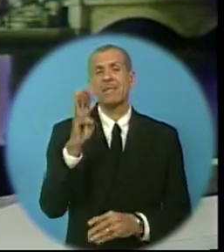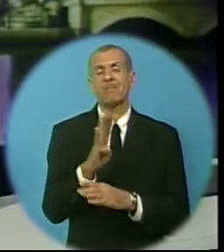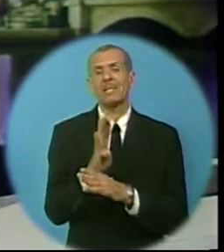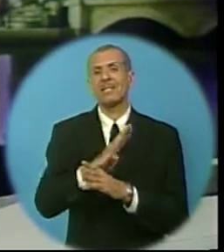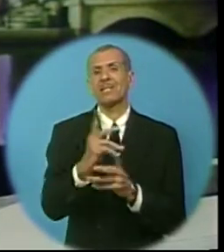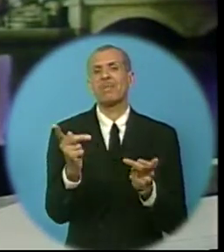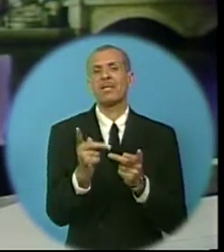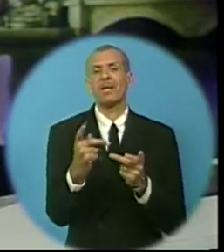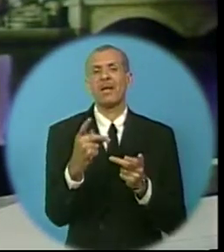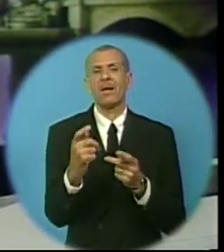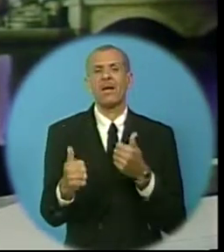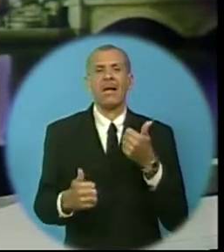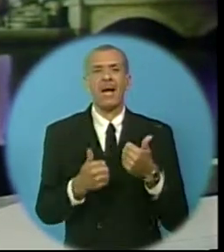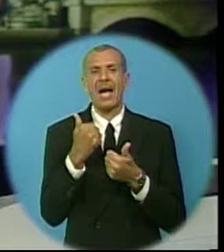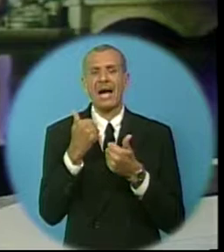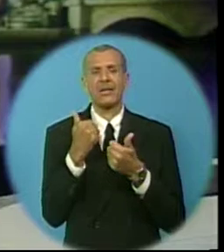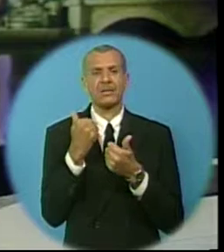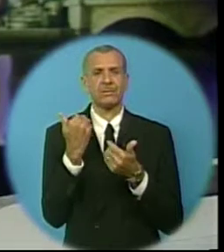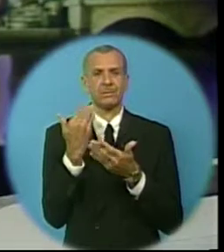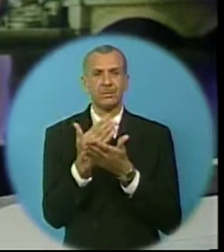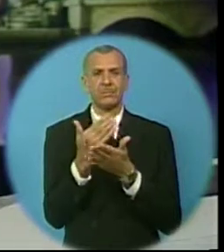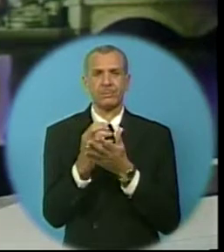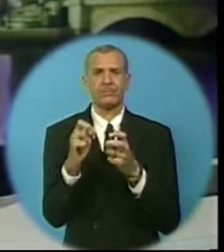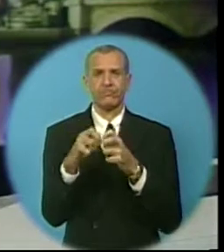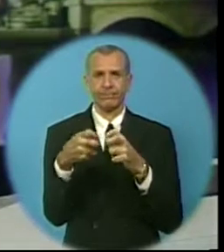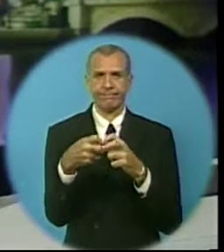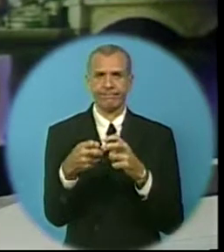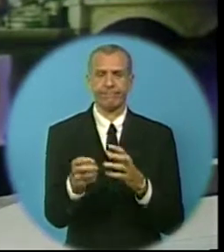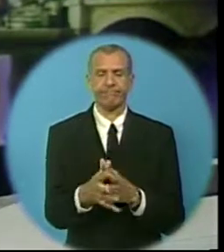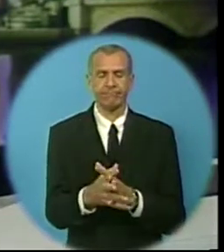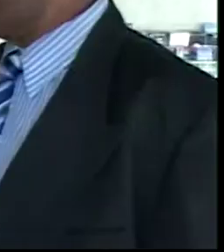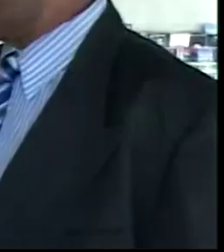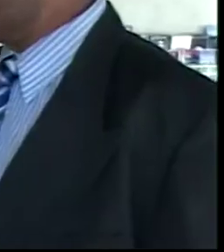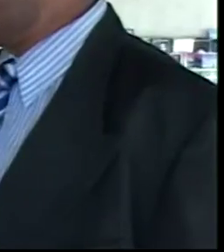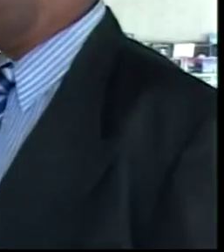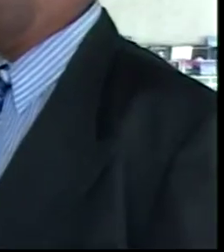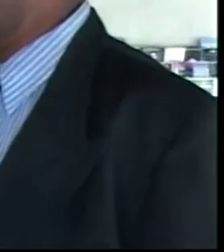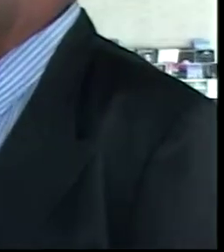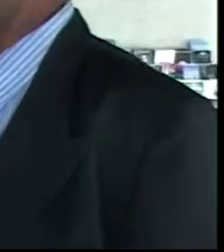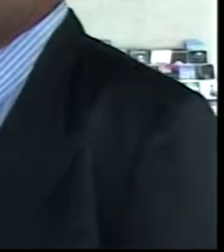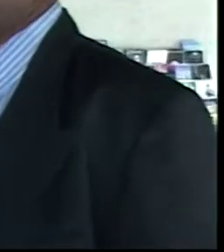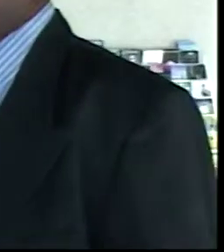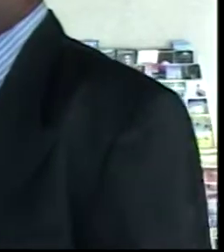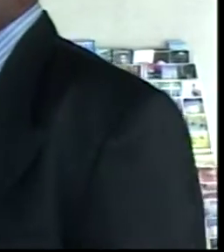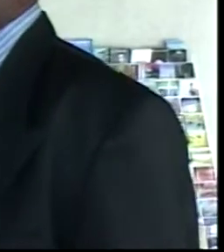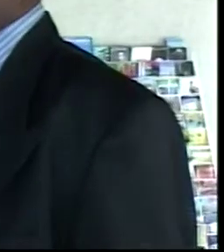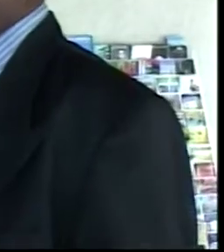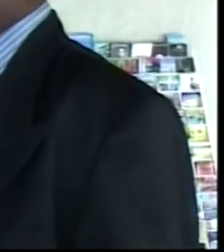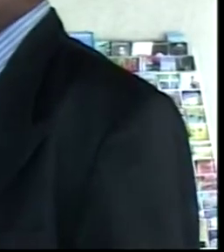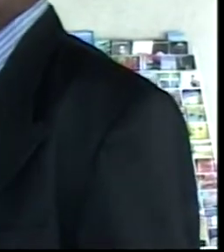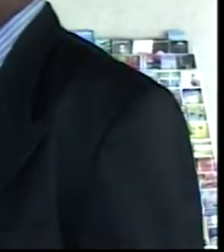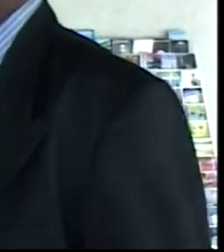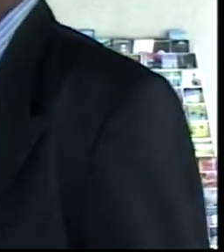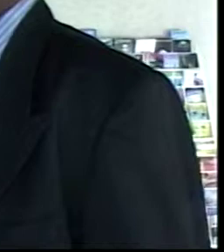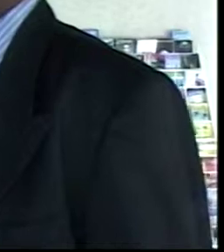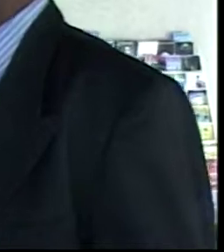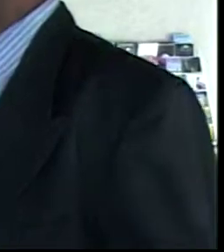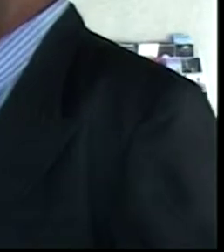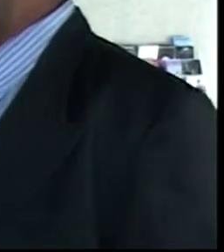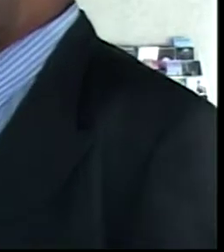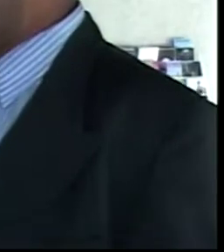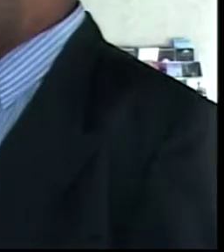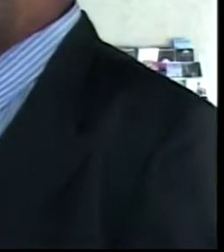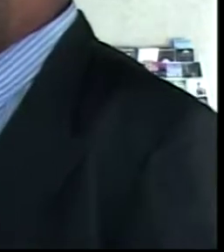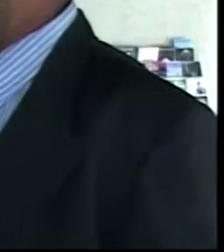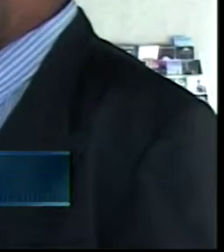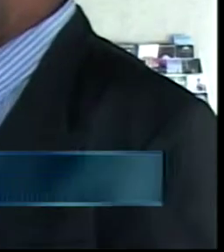can take action to mitigate the problem. You need to govern it. You need to use certain best practices, such as